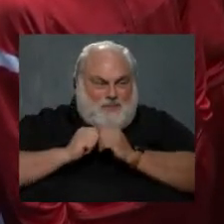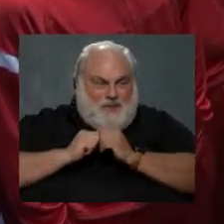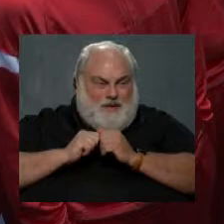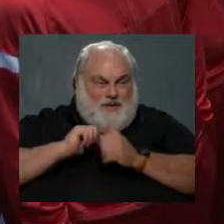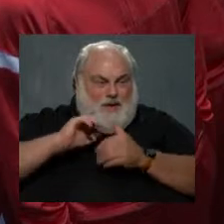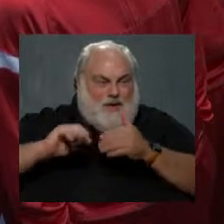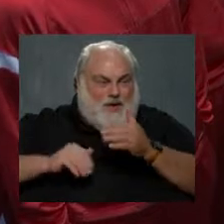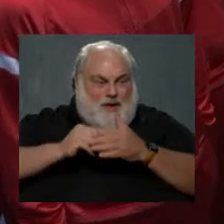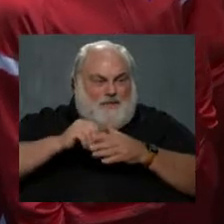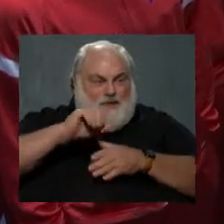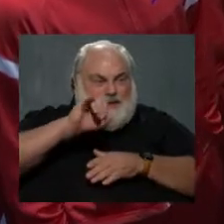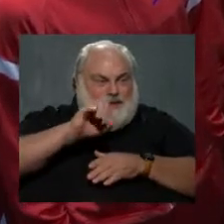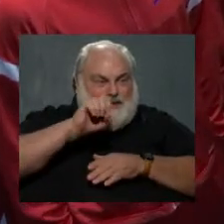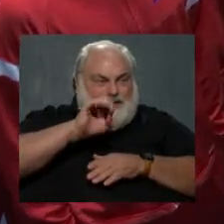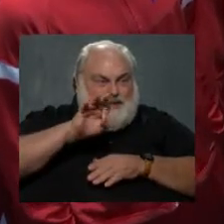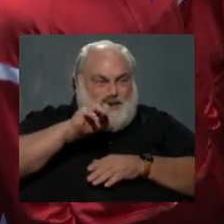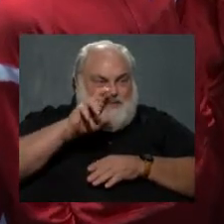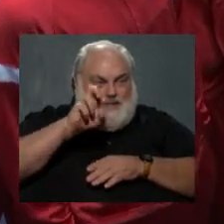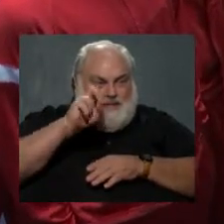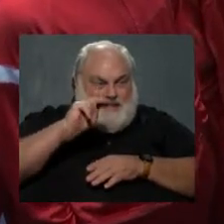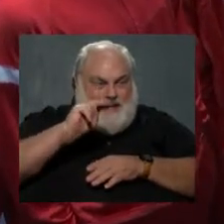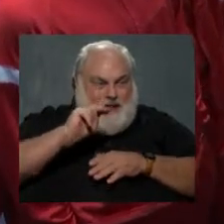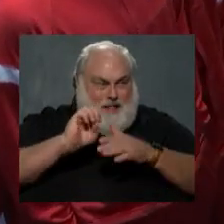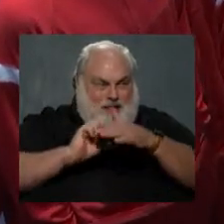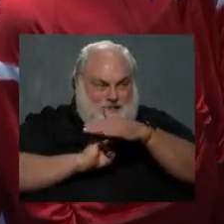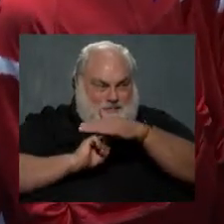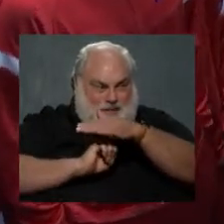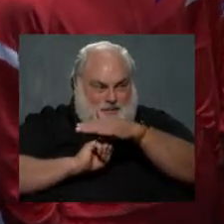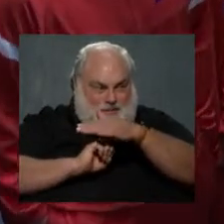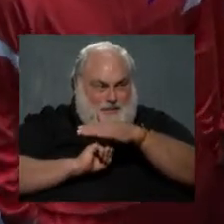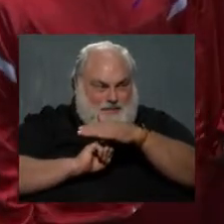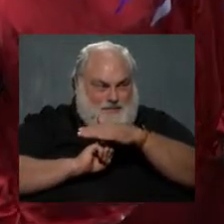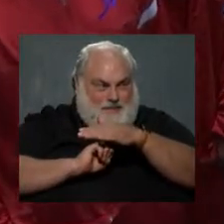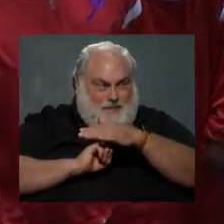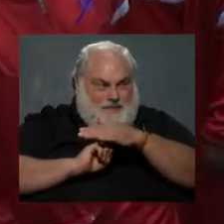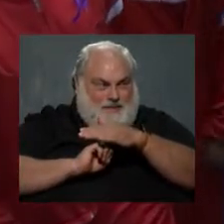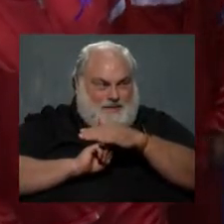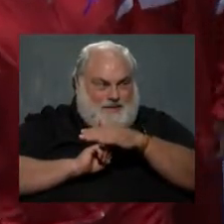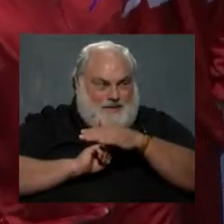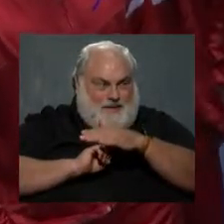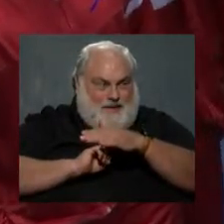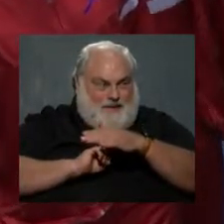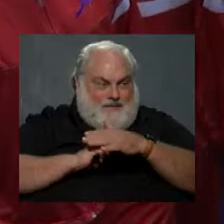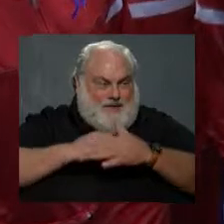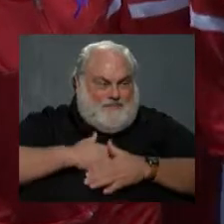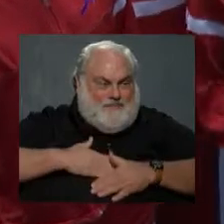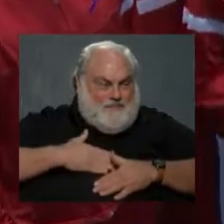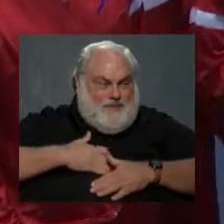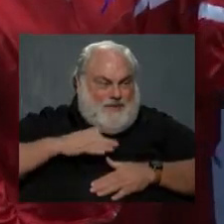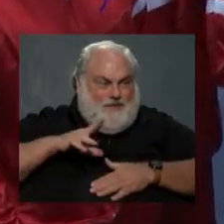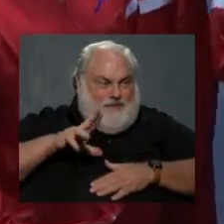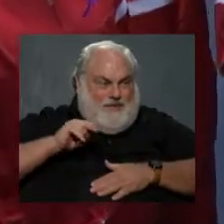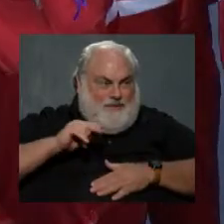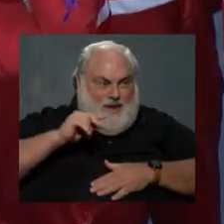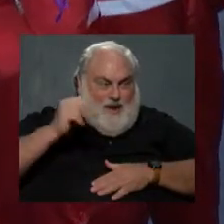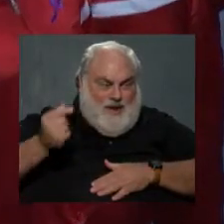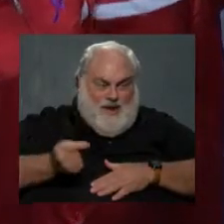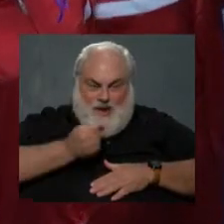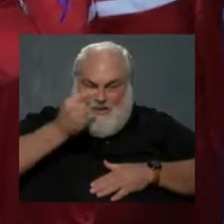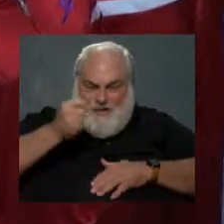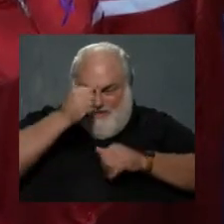Jefferson Elementary. They support us a lot. Again, we've just had a lot of fun. I'm always going to remember this group.